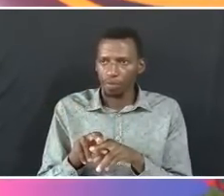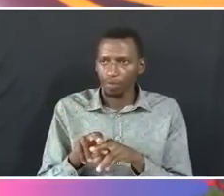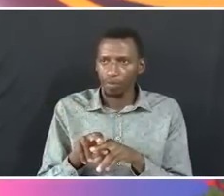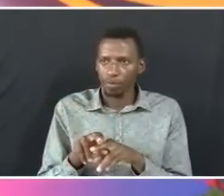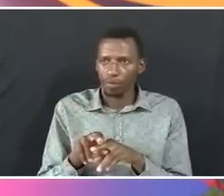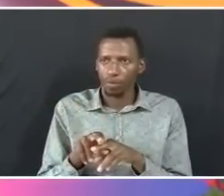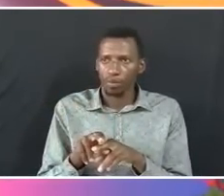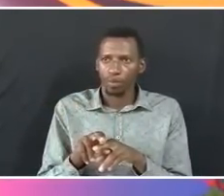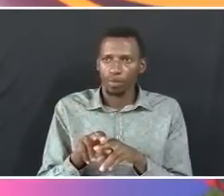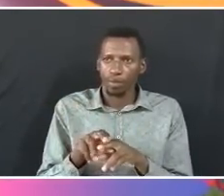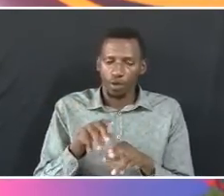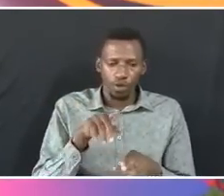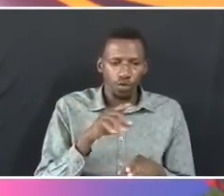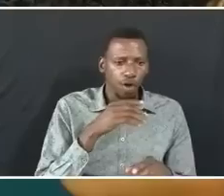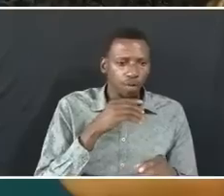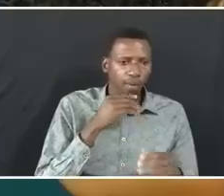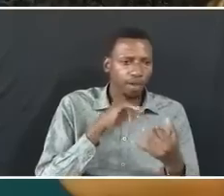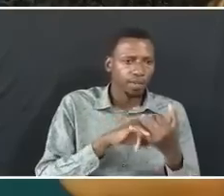din.